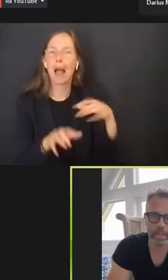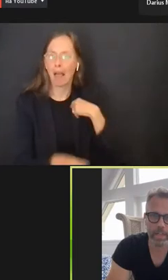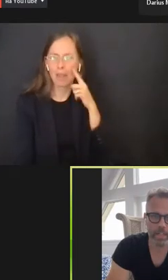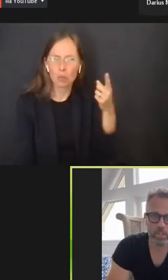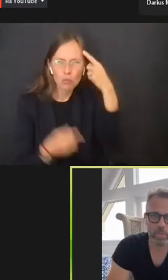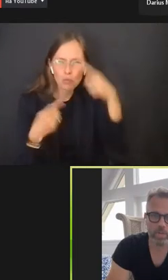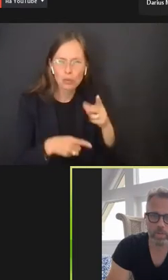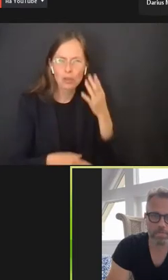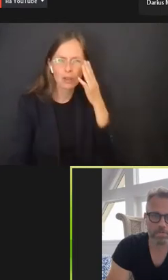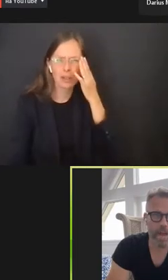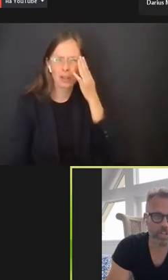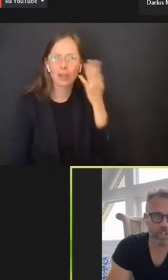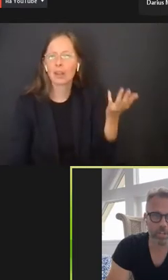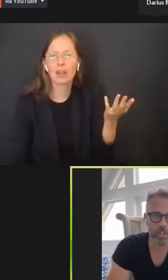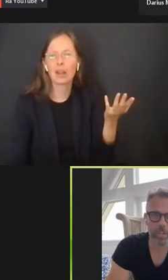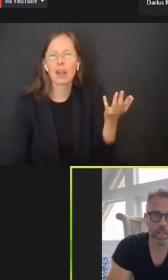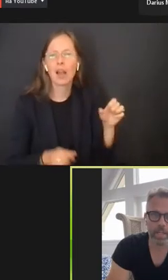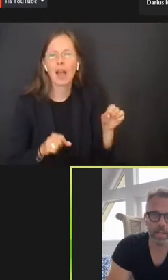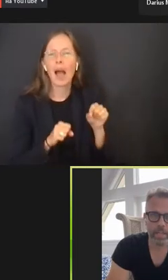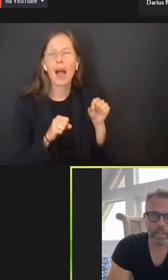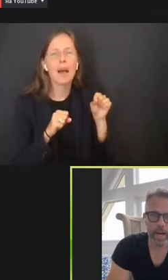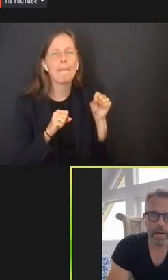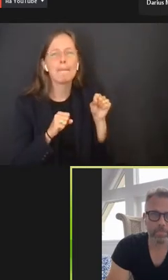like, just one of those magical